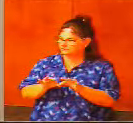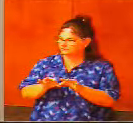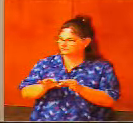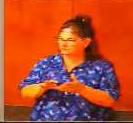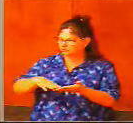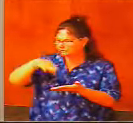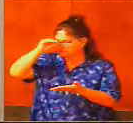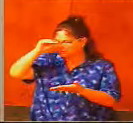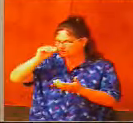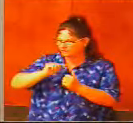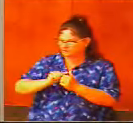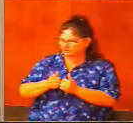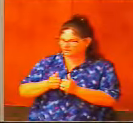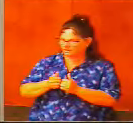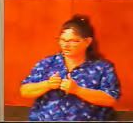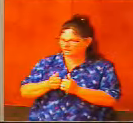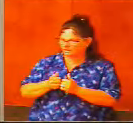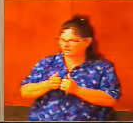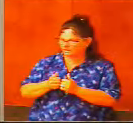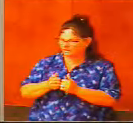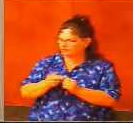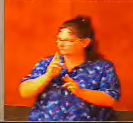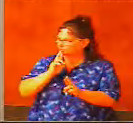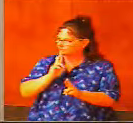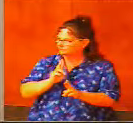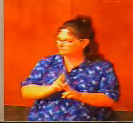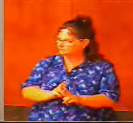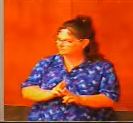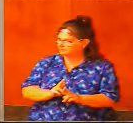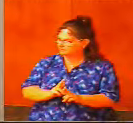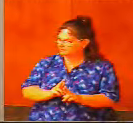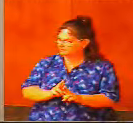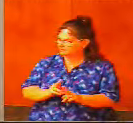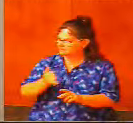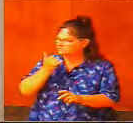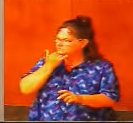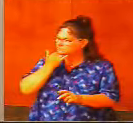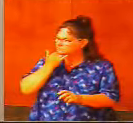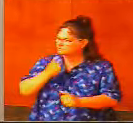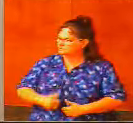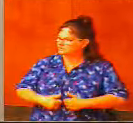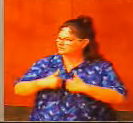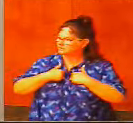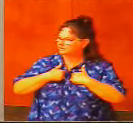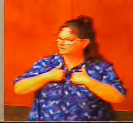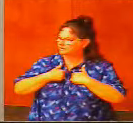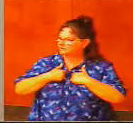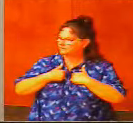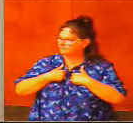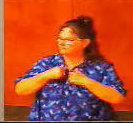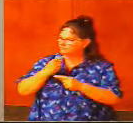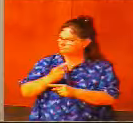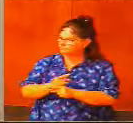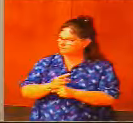is learning to react and respond to the inequities of life in the right way.